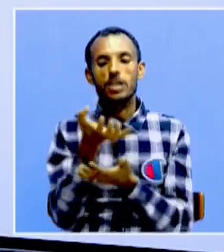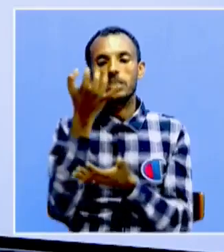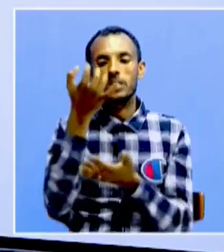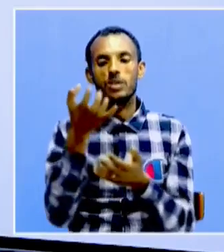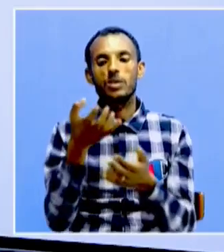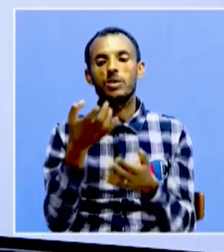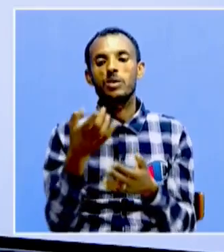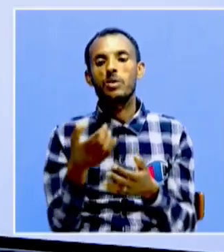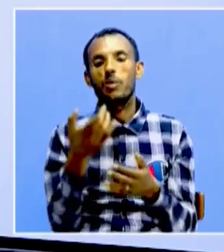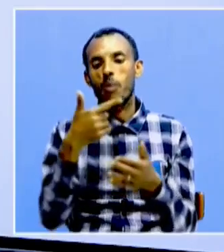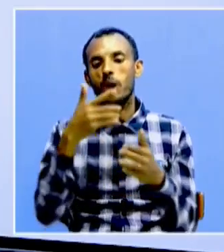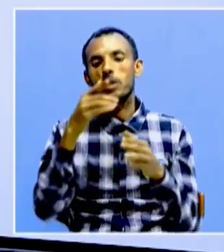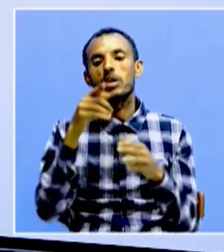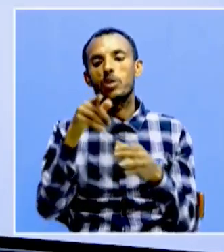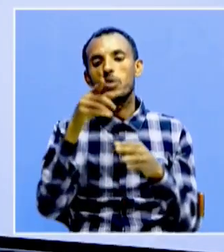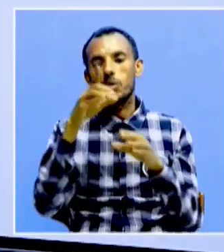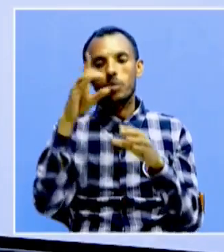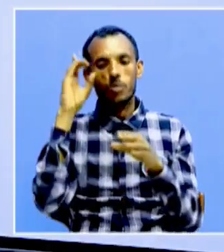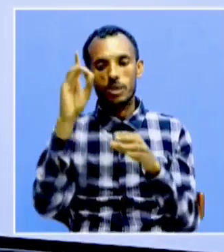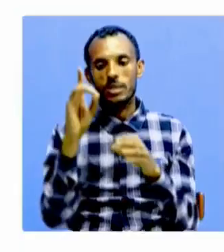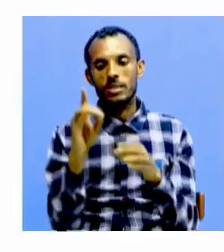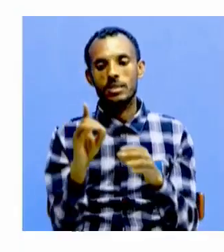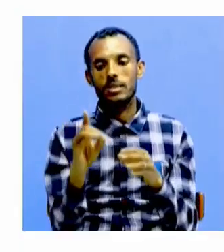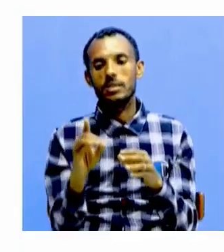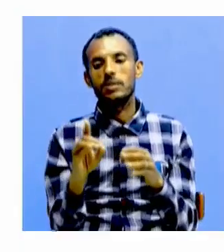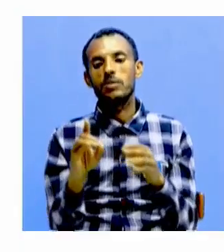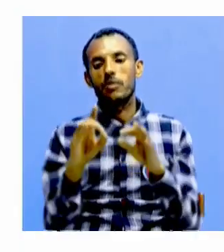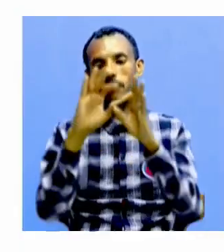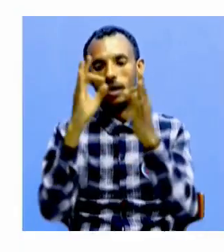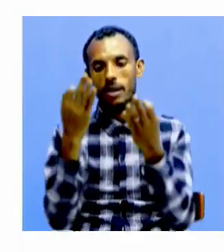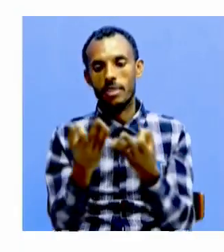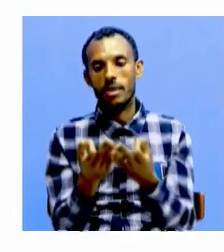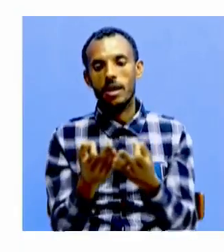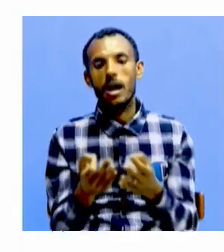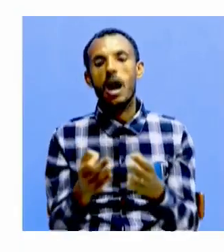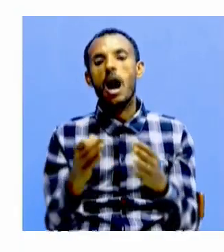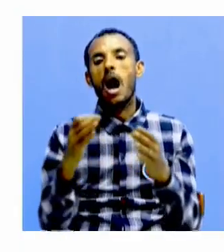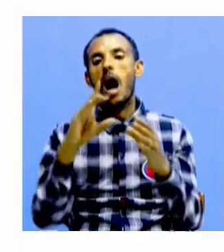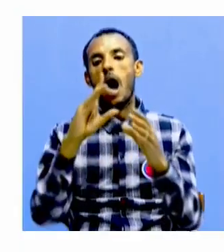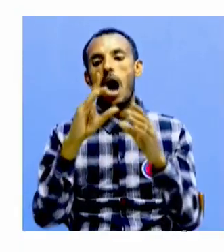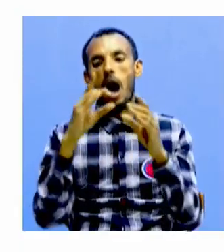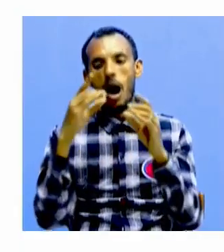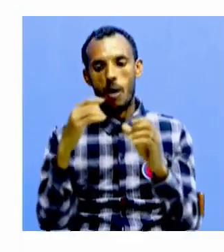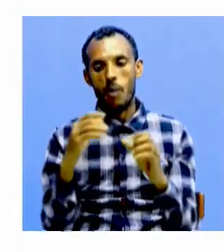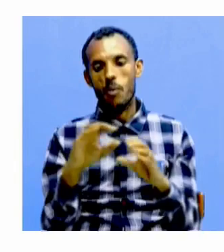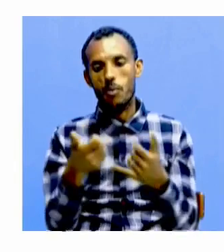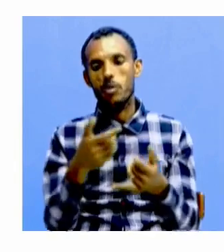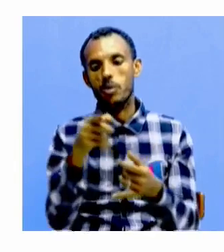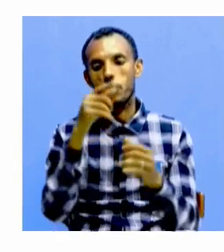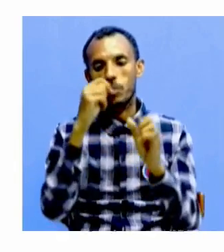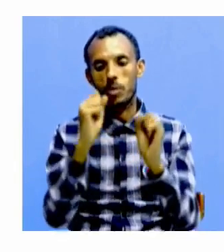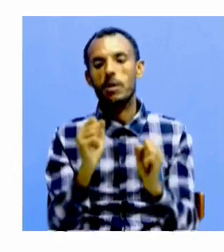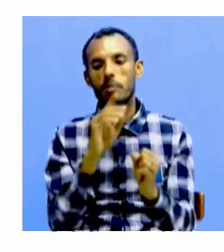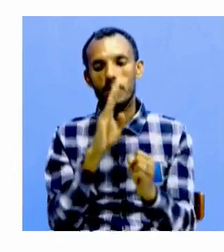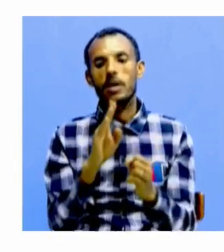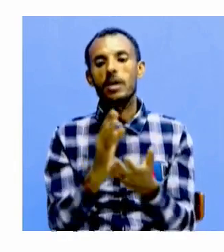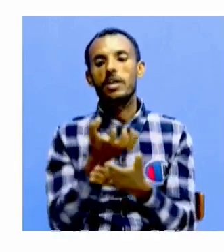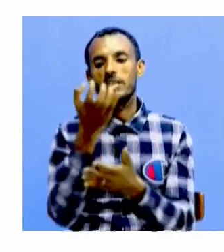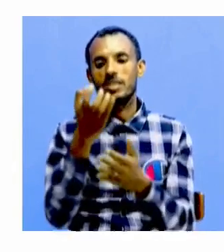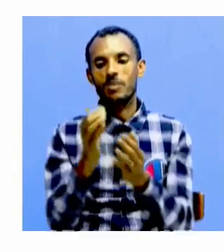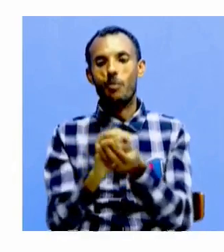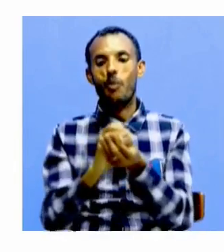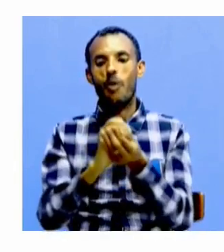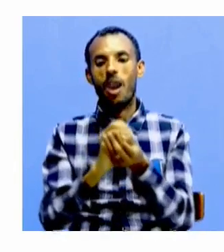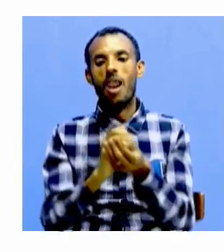parents? If I were rich, or let's say, how could you be rich? Maybe you might won a lottery,